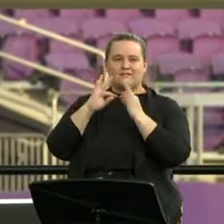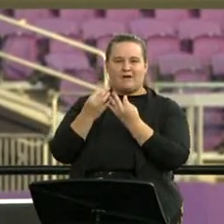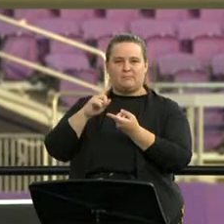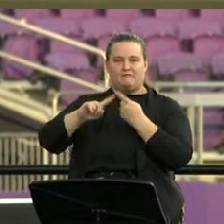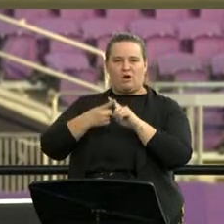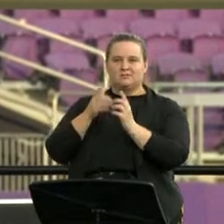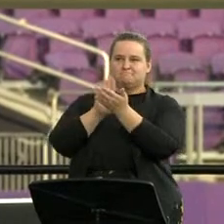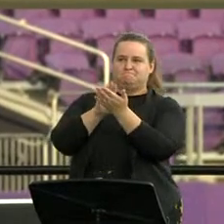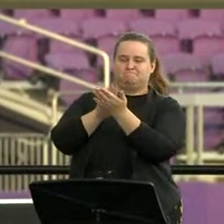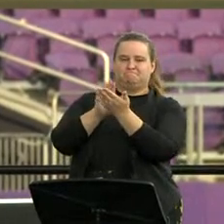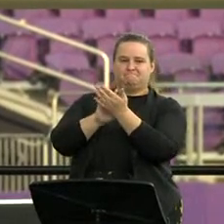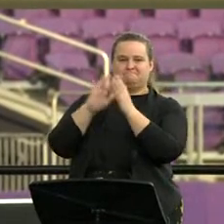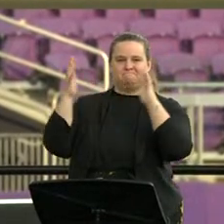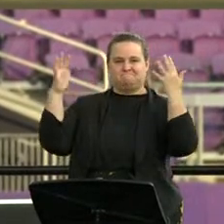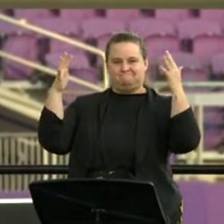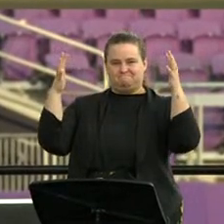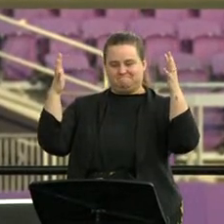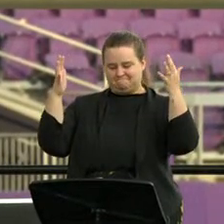friends.